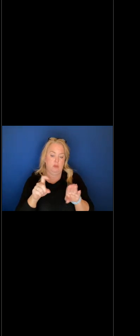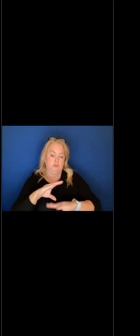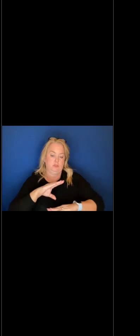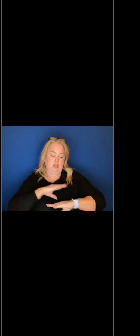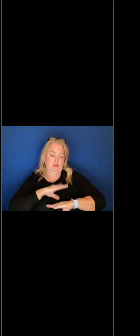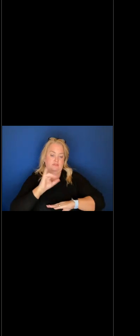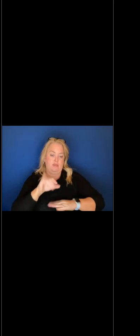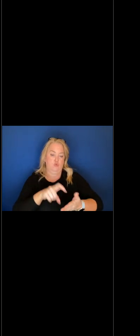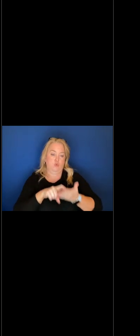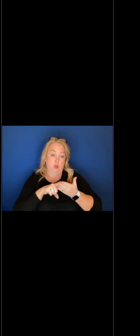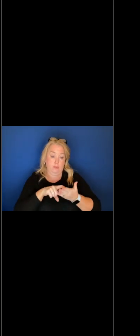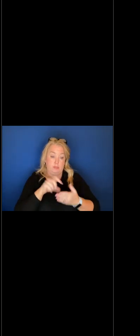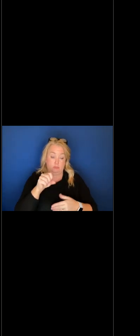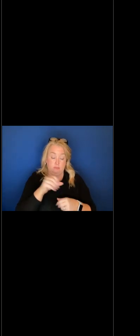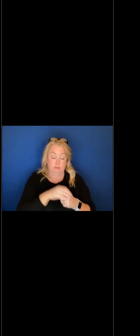requirement.